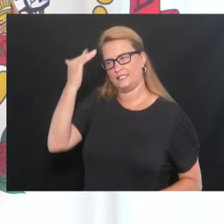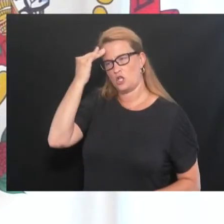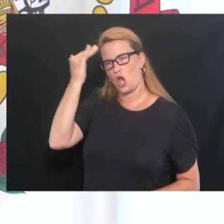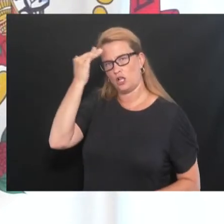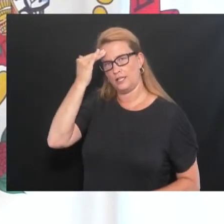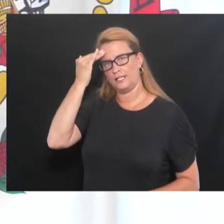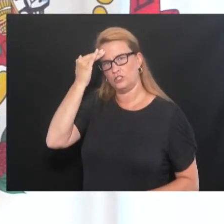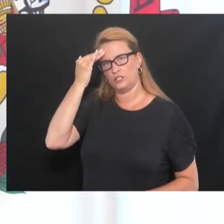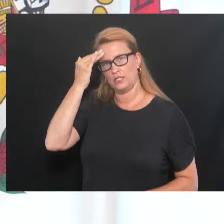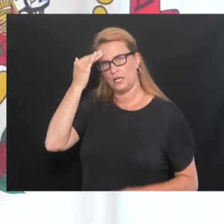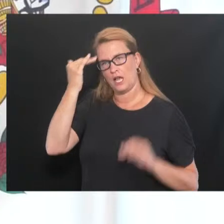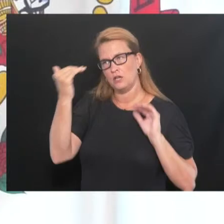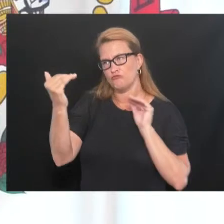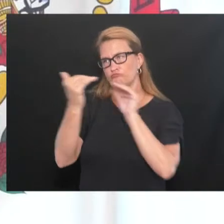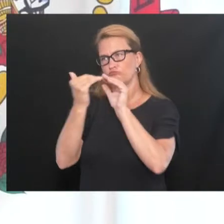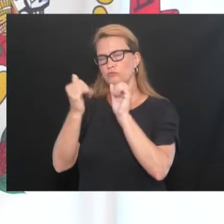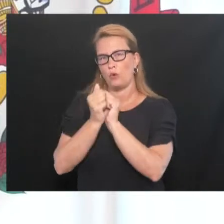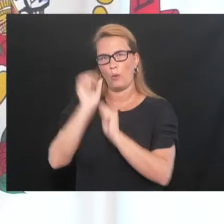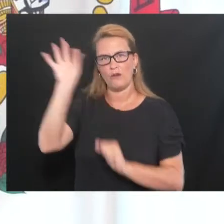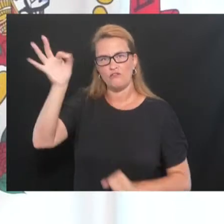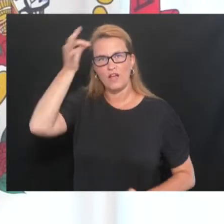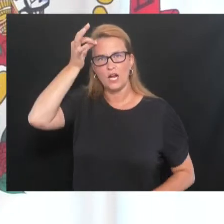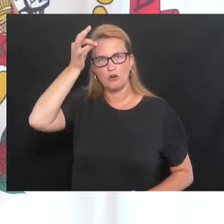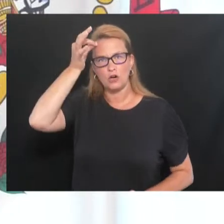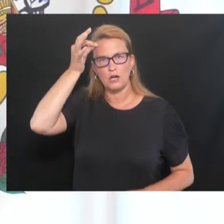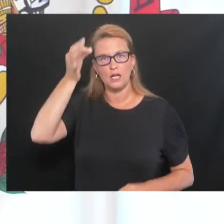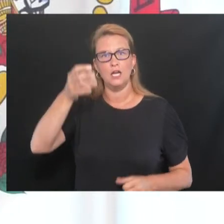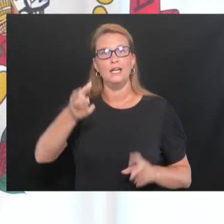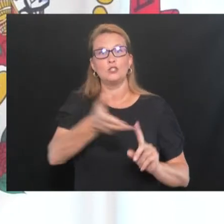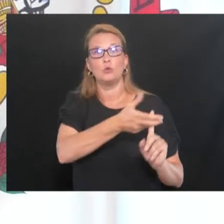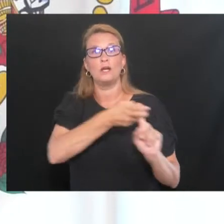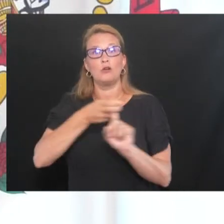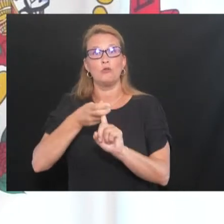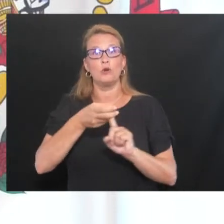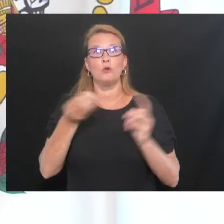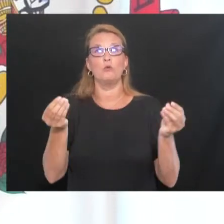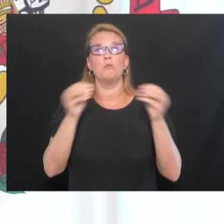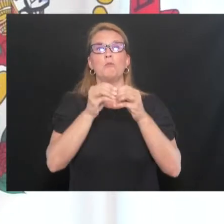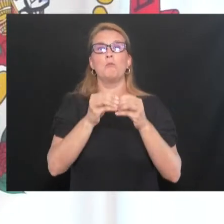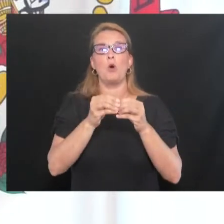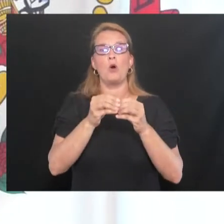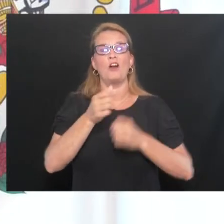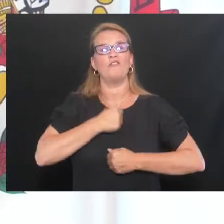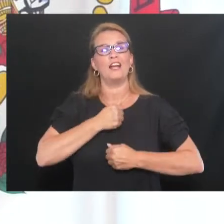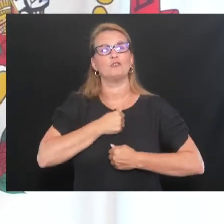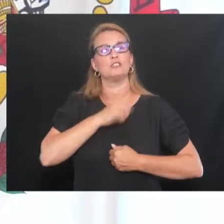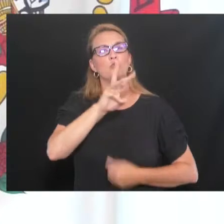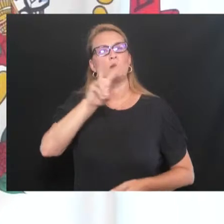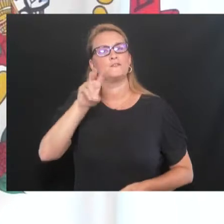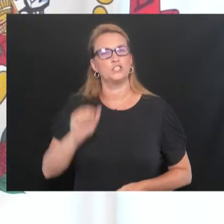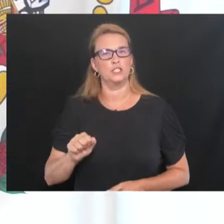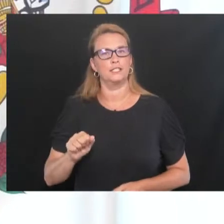federal level to be able to recruit more veterans to West Virginia. You know, he's a leading example growing up